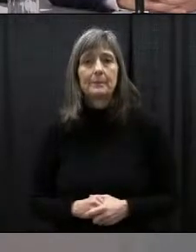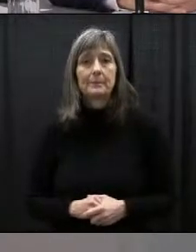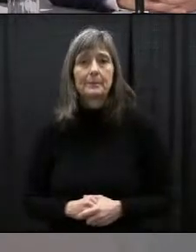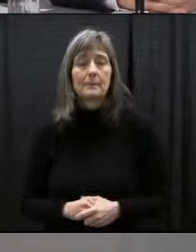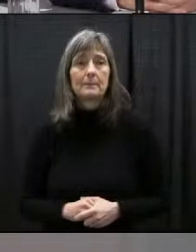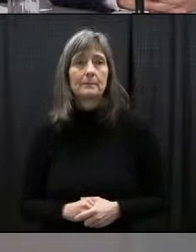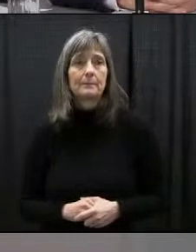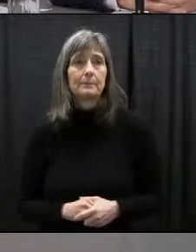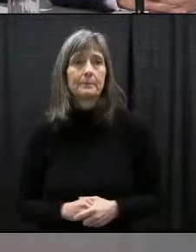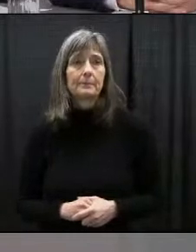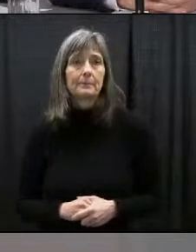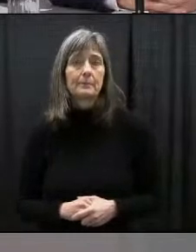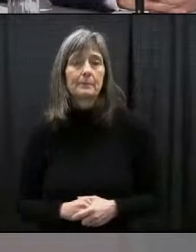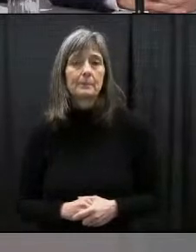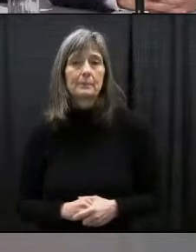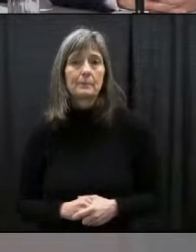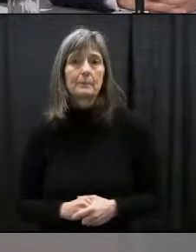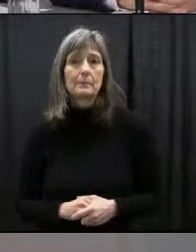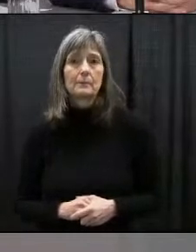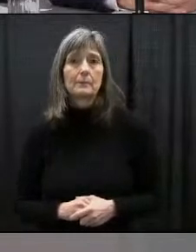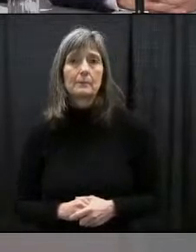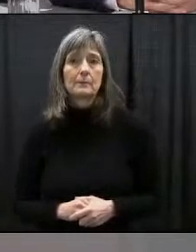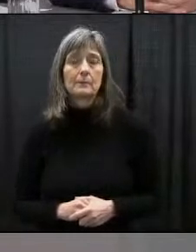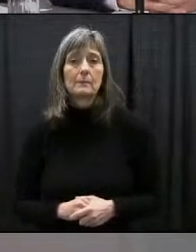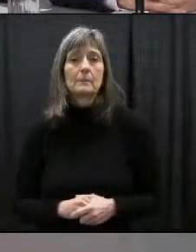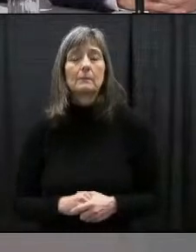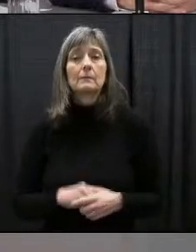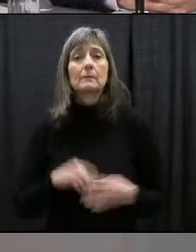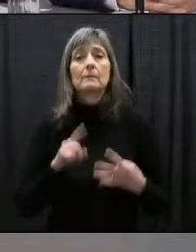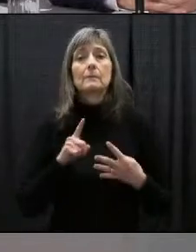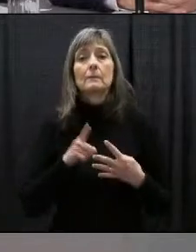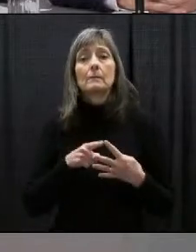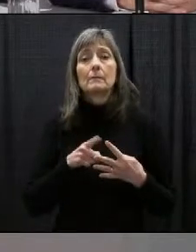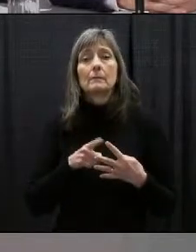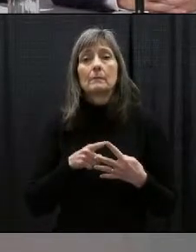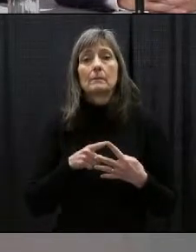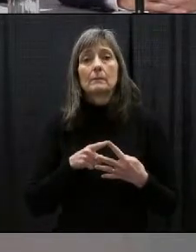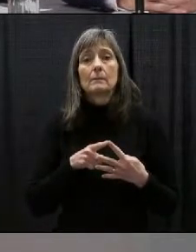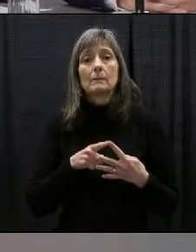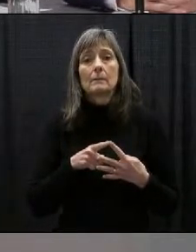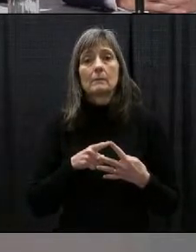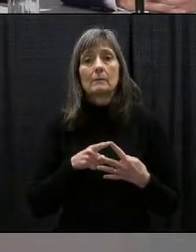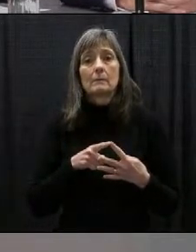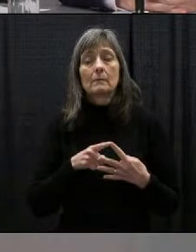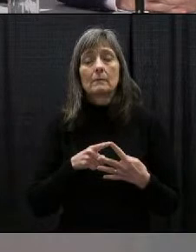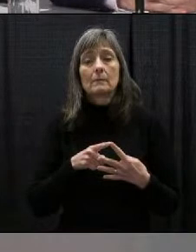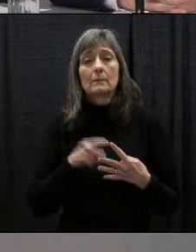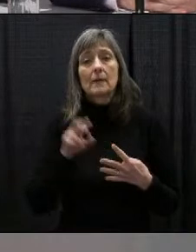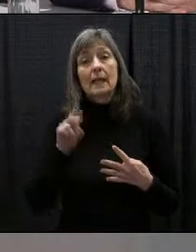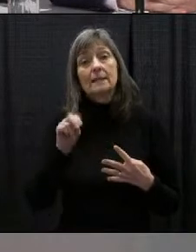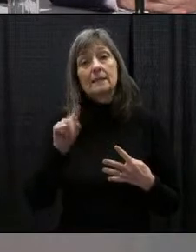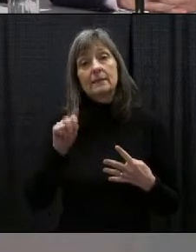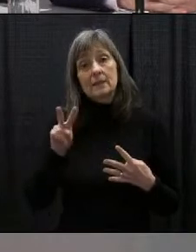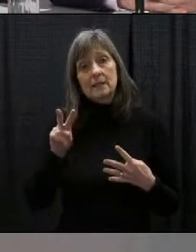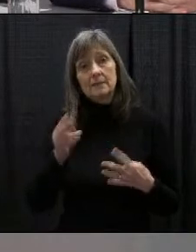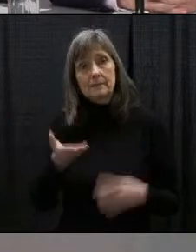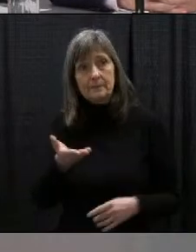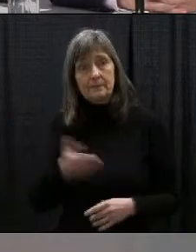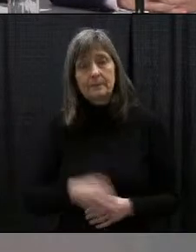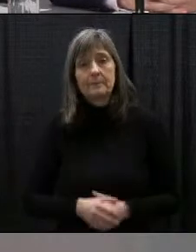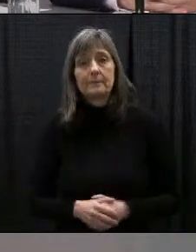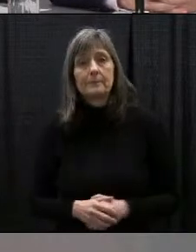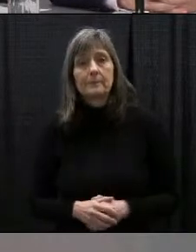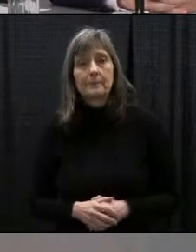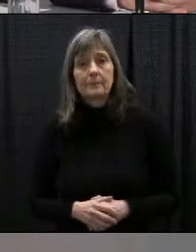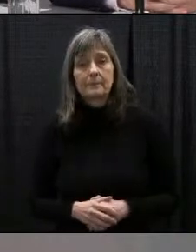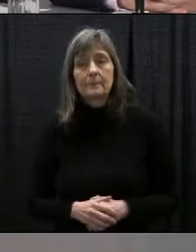will have the opportunity to ask 1 final question. Our first questions today are from Ben Cleary with NTV. Please go ahead.